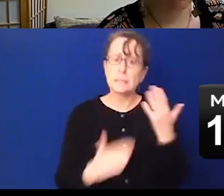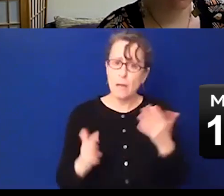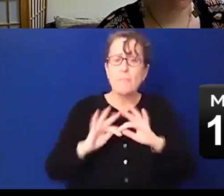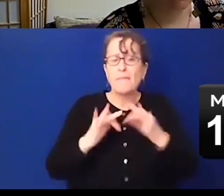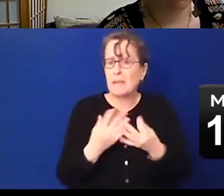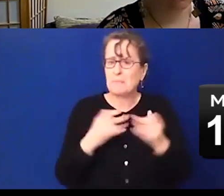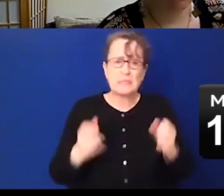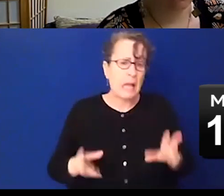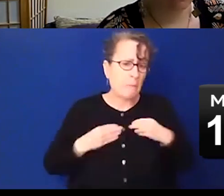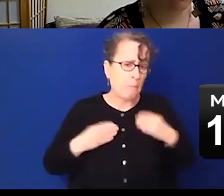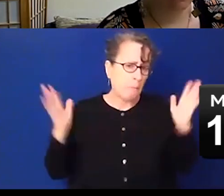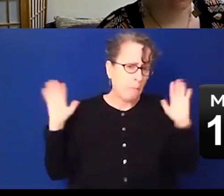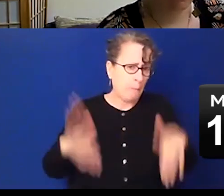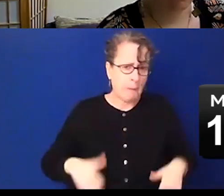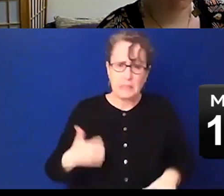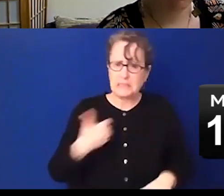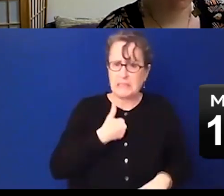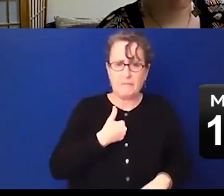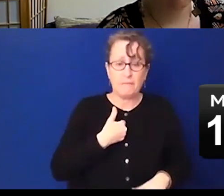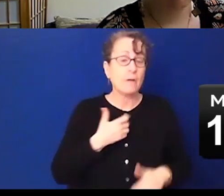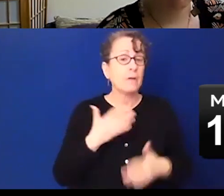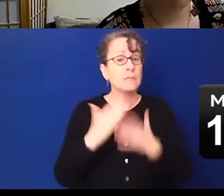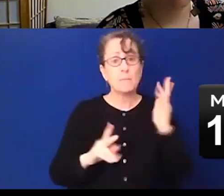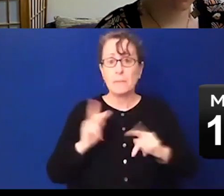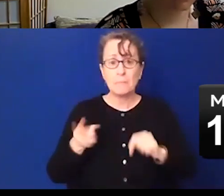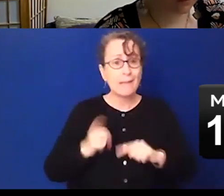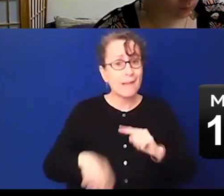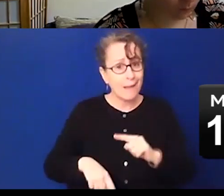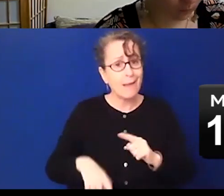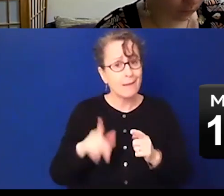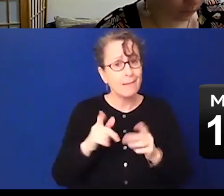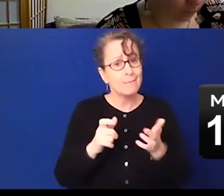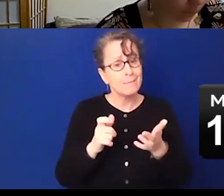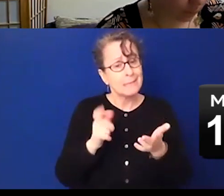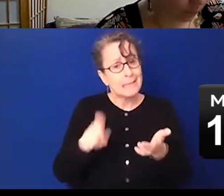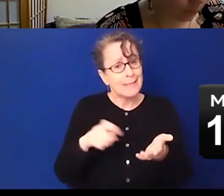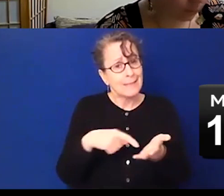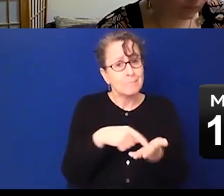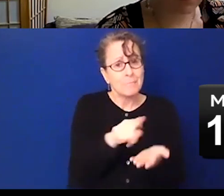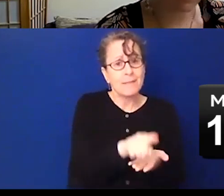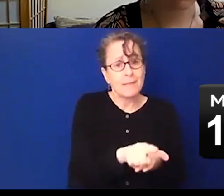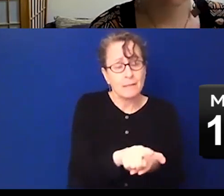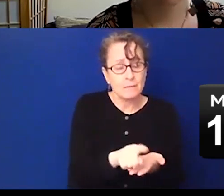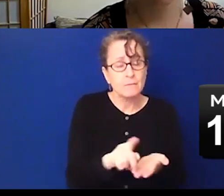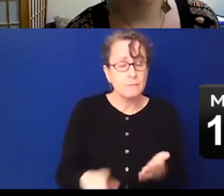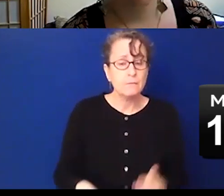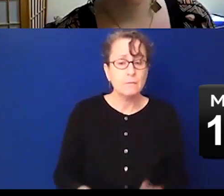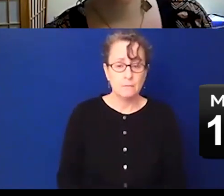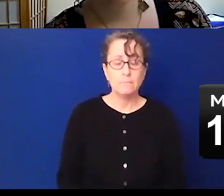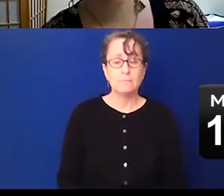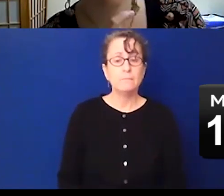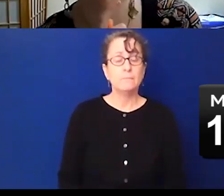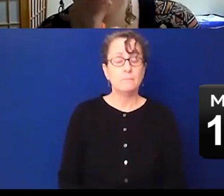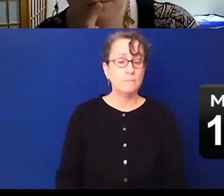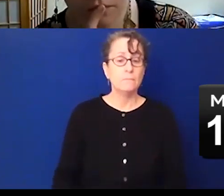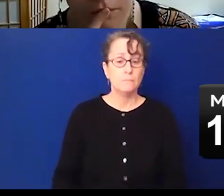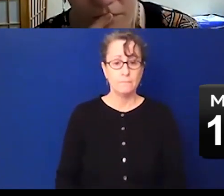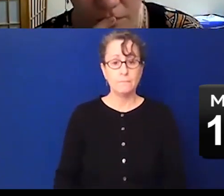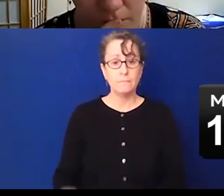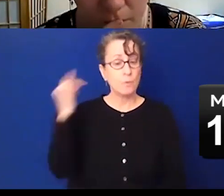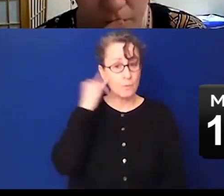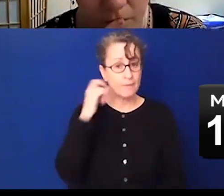way and other households are not. And so part of providing this support for participation as a select board